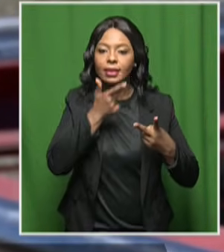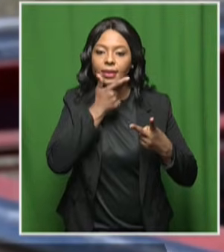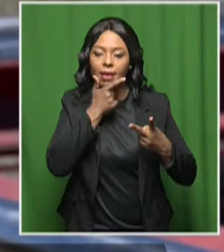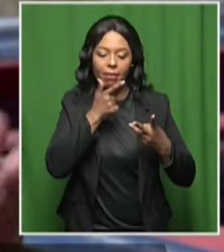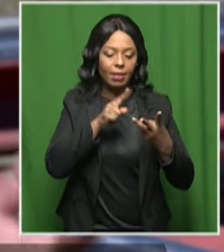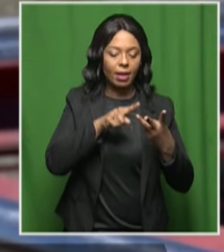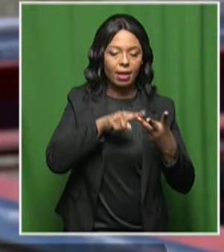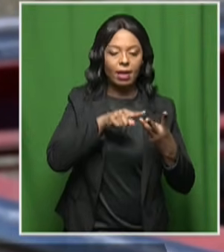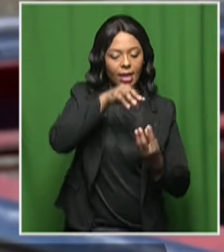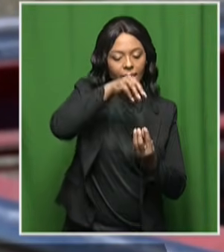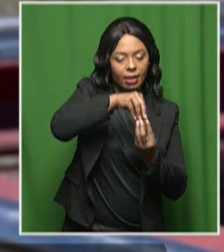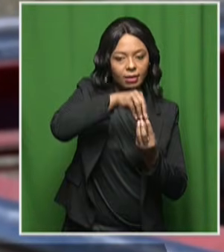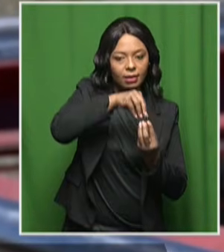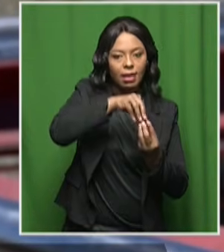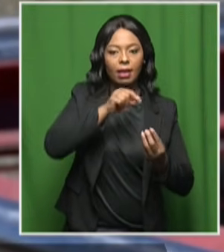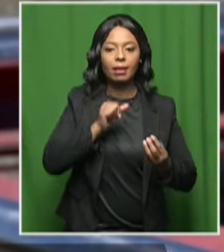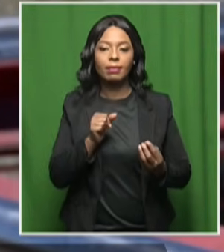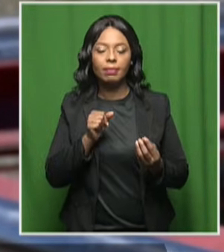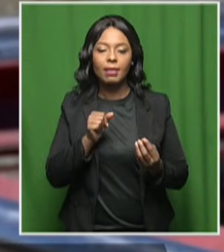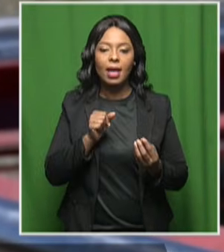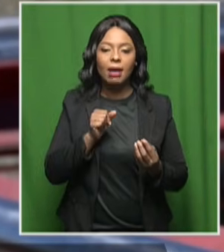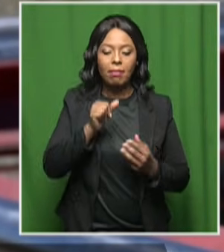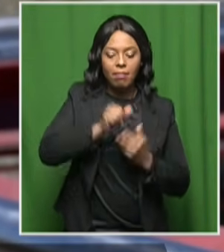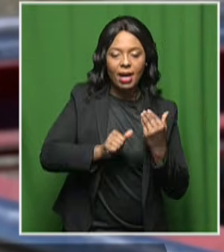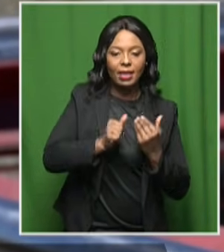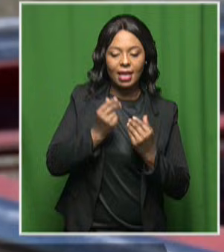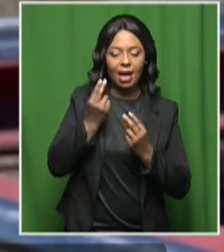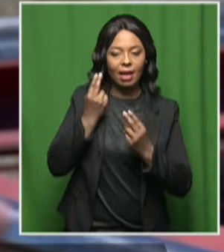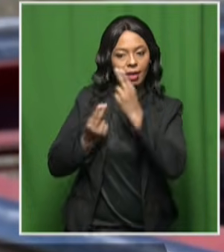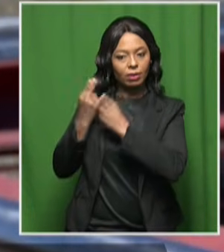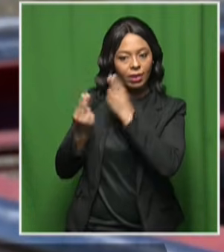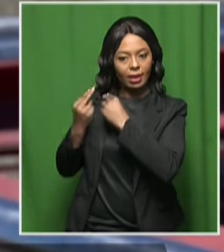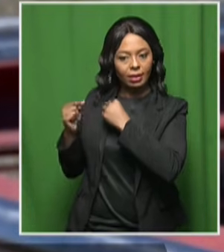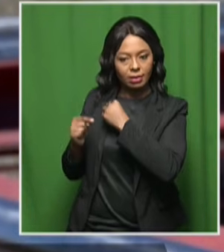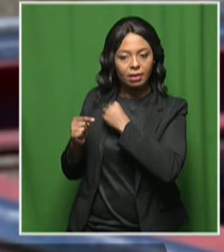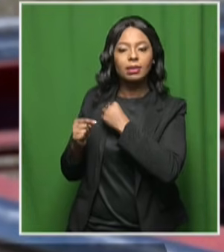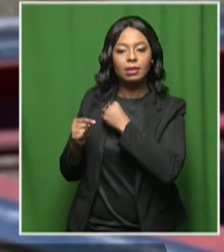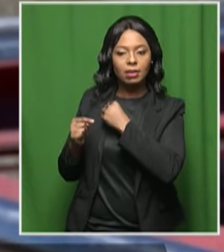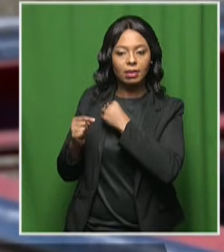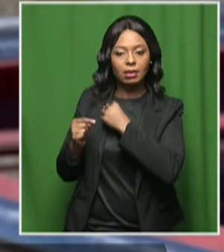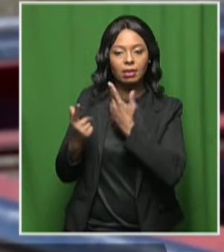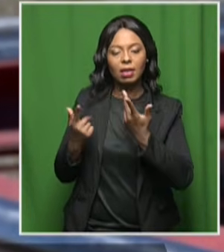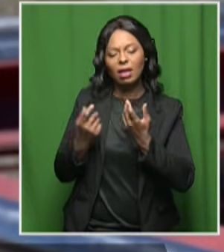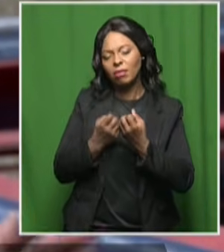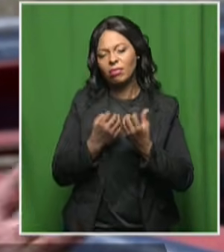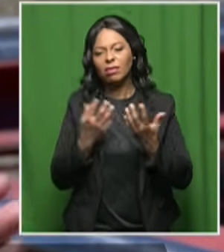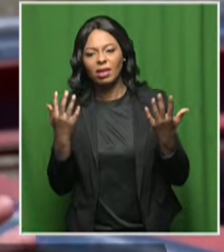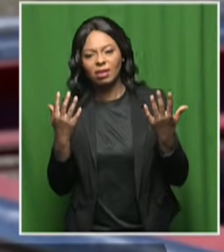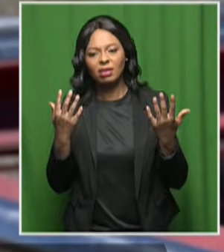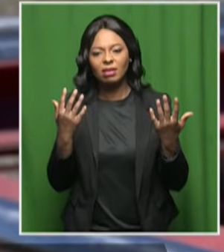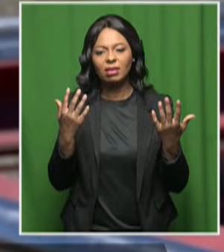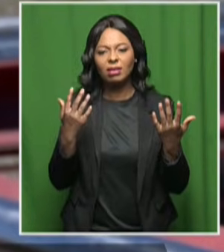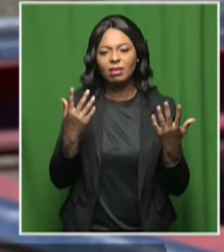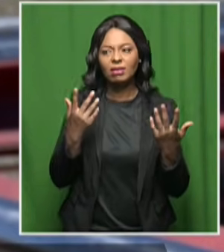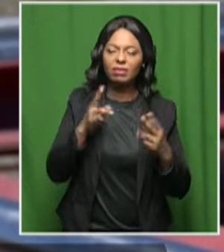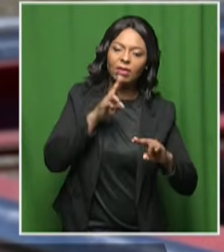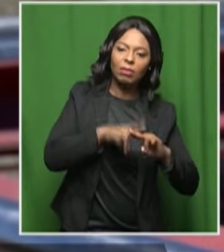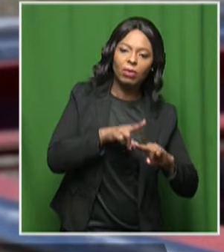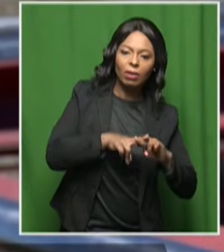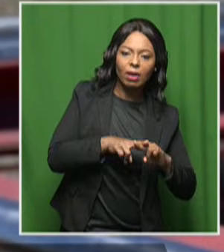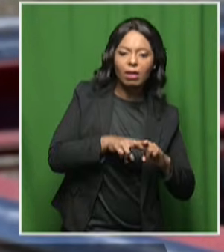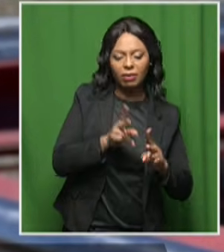okay. Heritage Month, yes. So the number, it could be a lot, yes. There are times like February, then it's very,